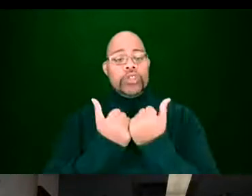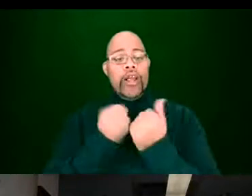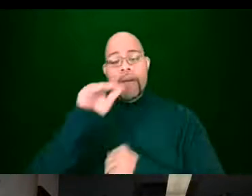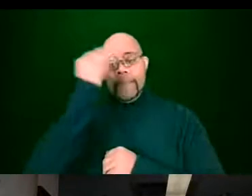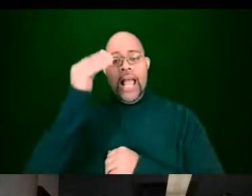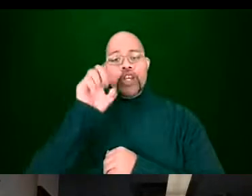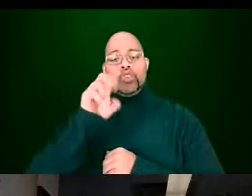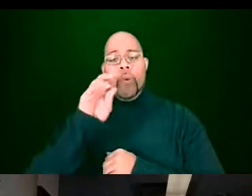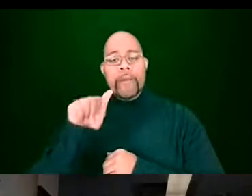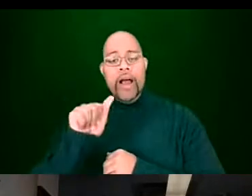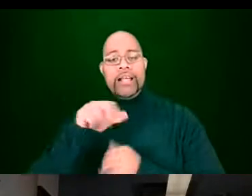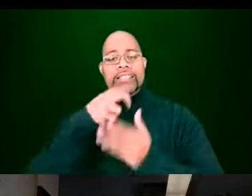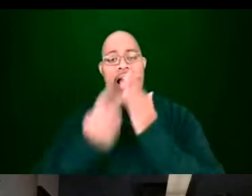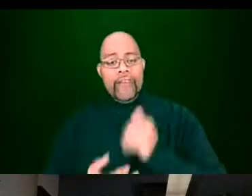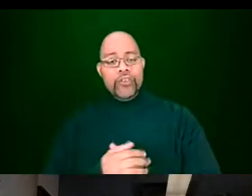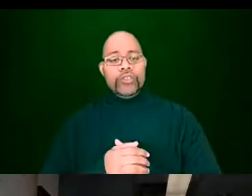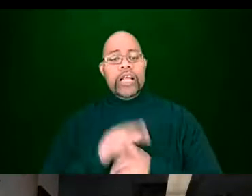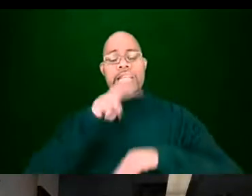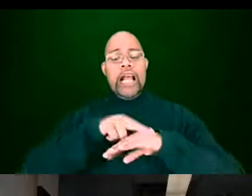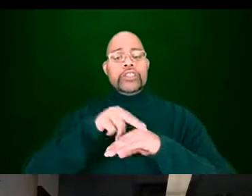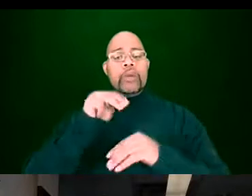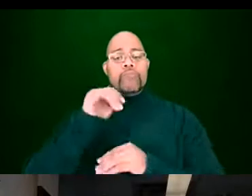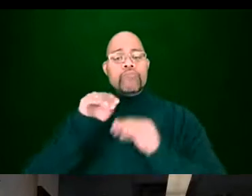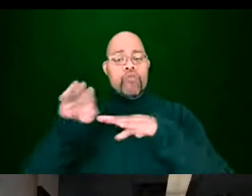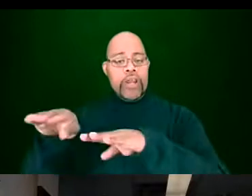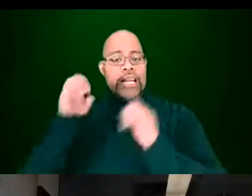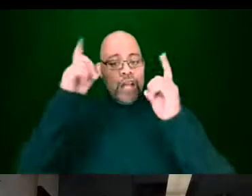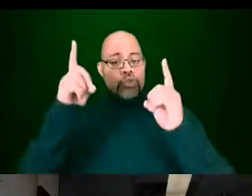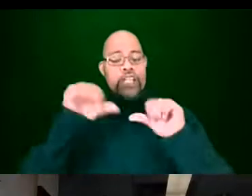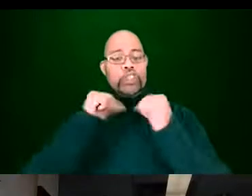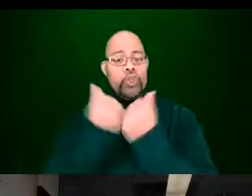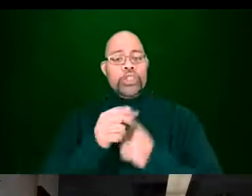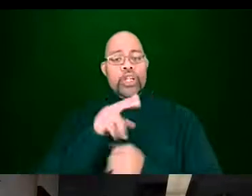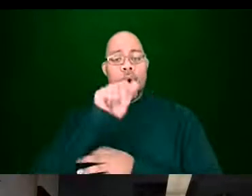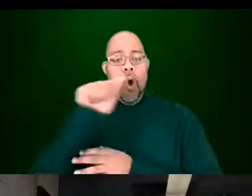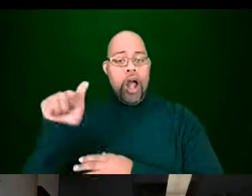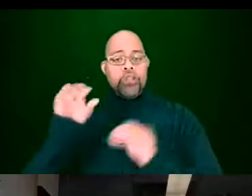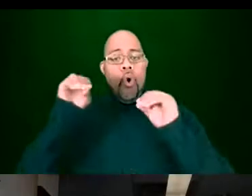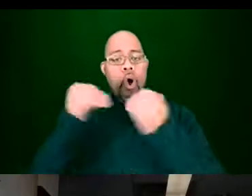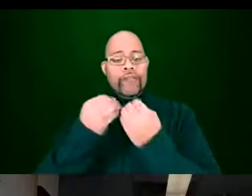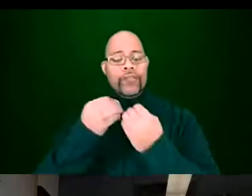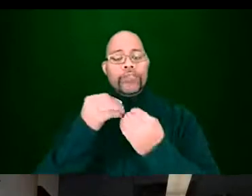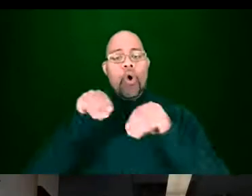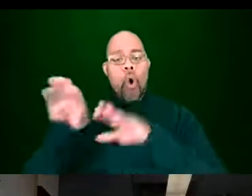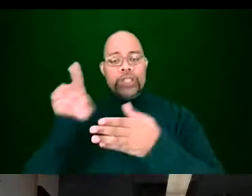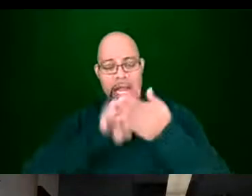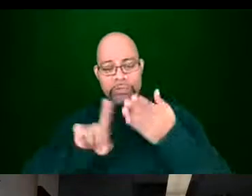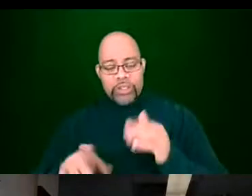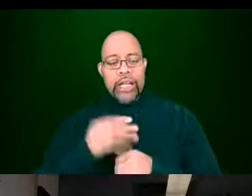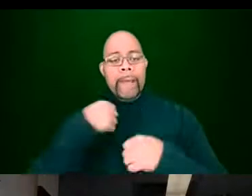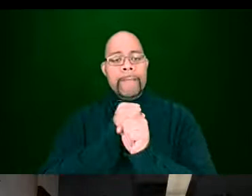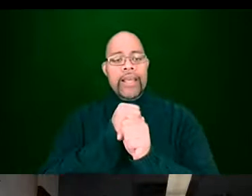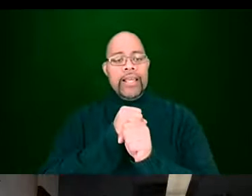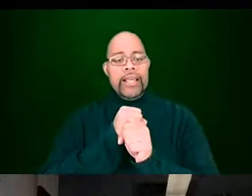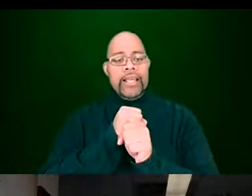Scuba Divers, National Marine Educators Association, NOAA's Office of Ocean Exploration, and Makey